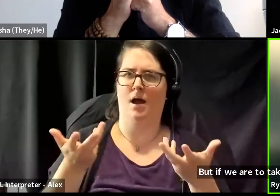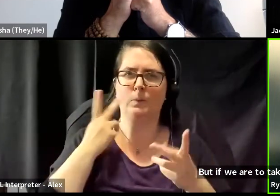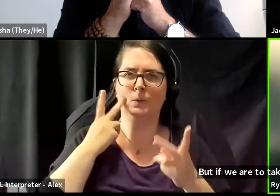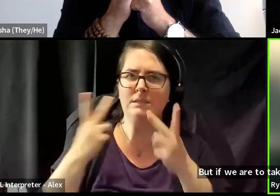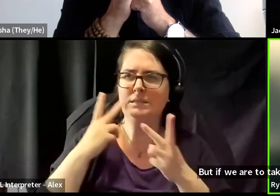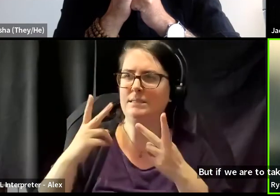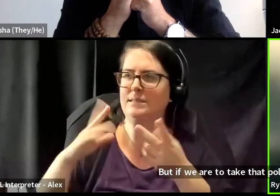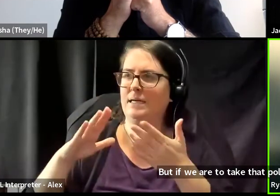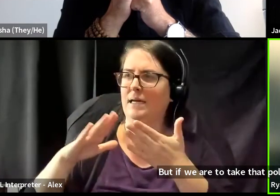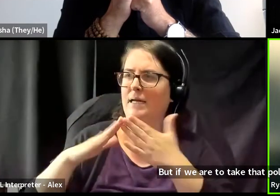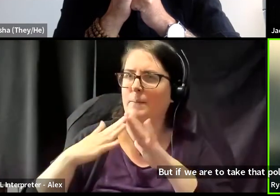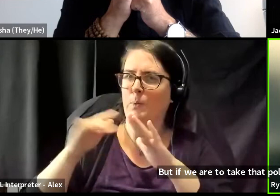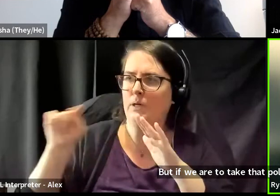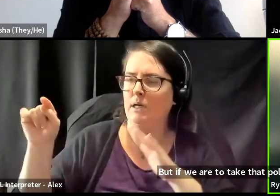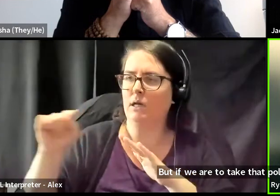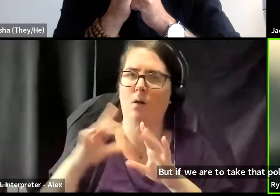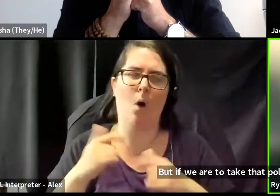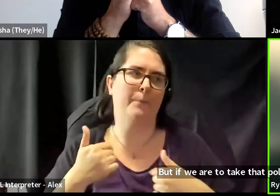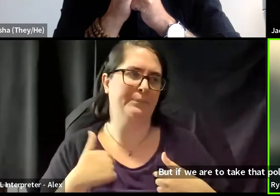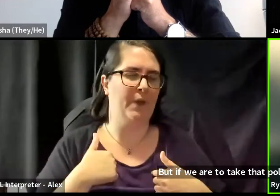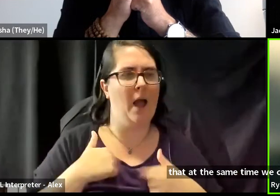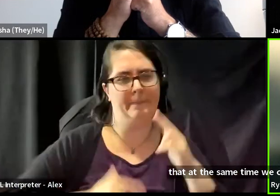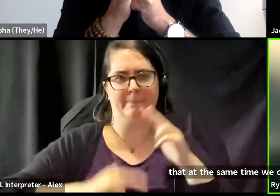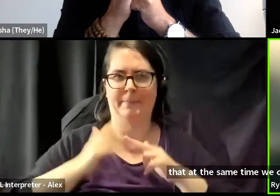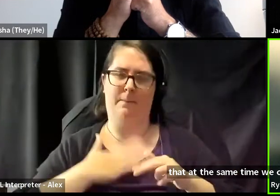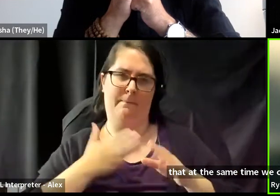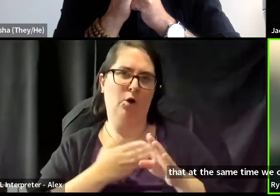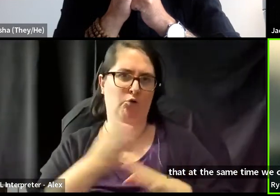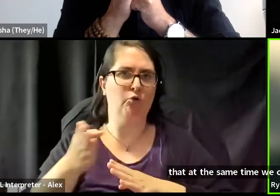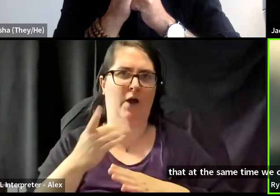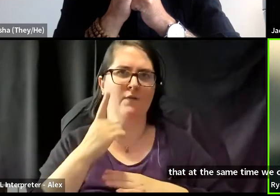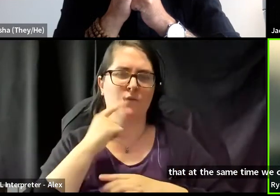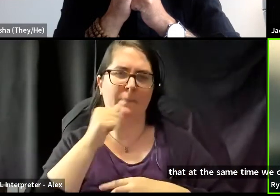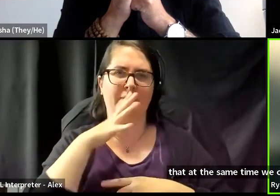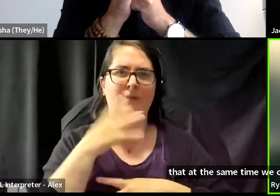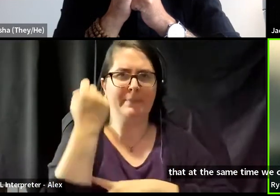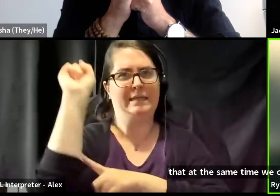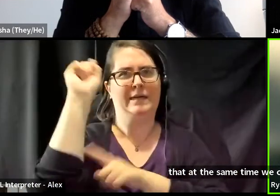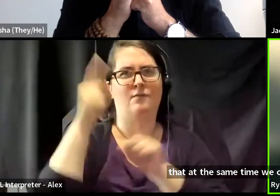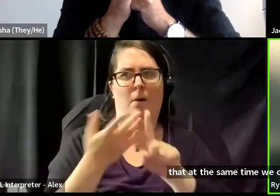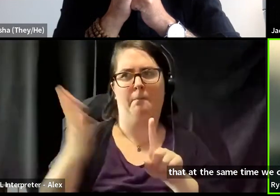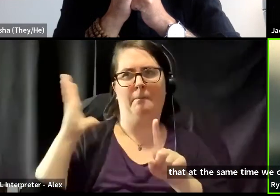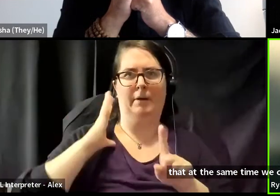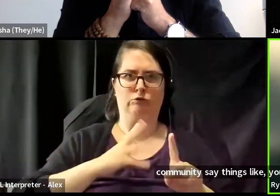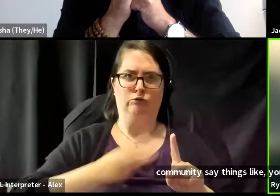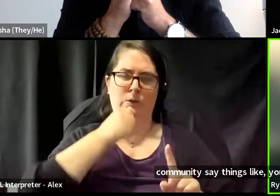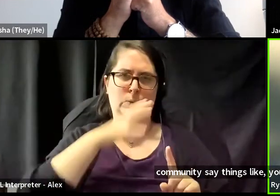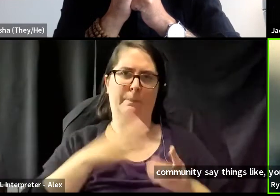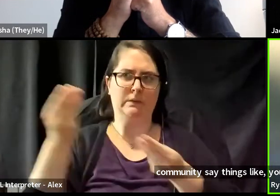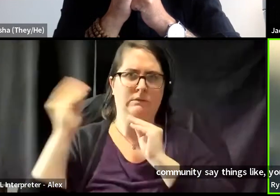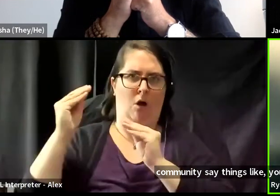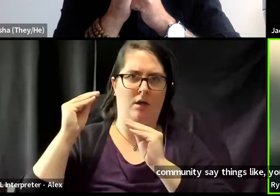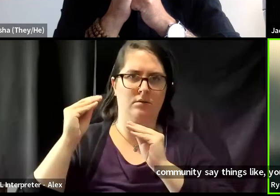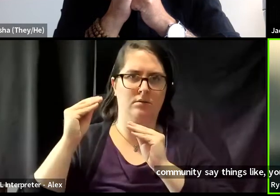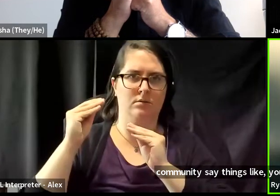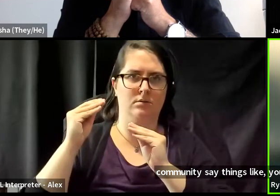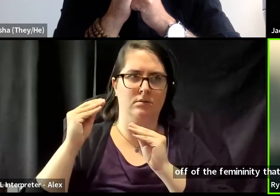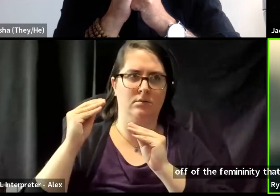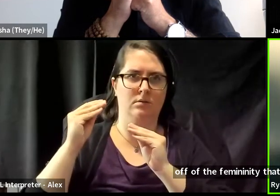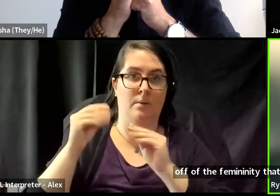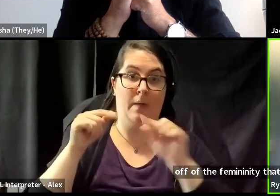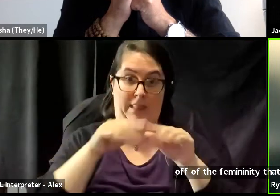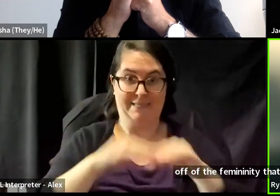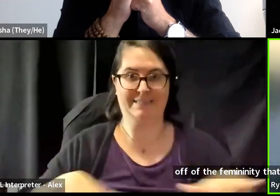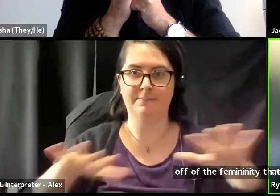say things like, you know, I built my career off of the femininity that was taught to me by trans women, but at the same time, no trans women allowed in our